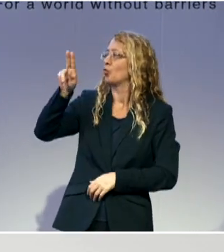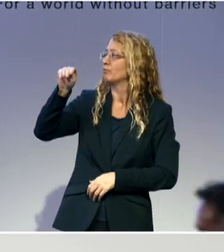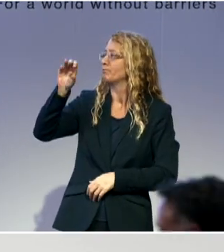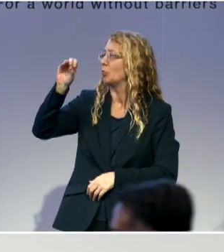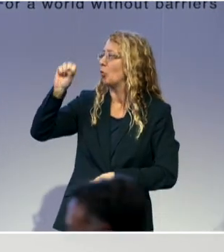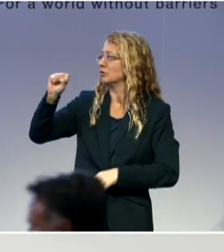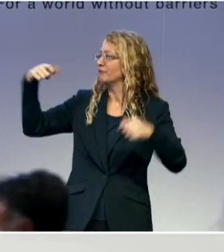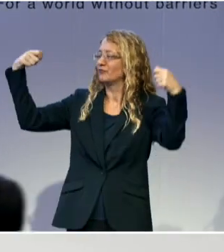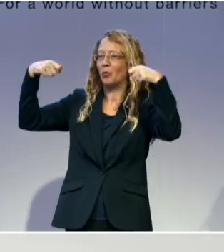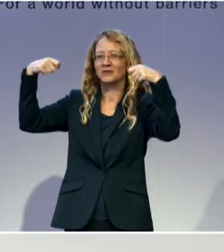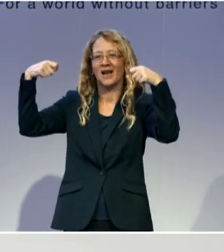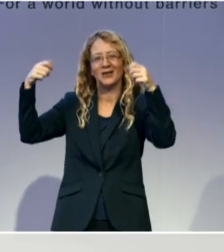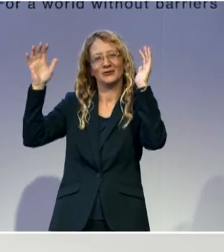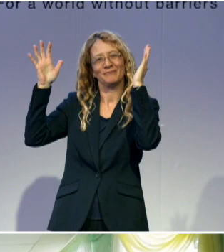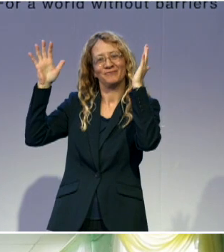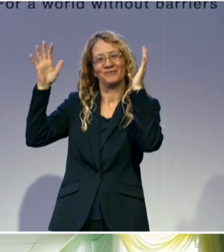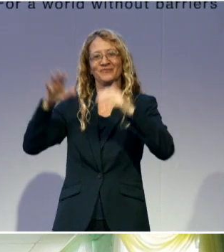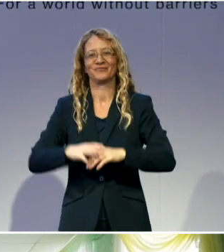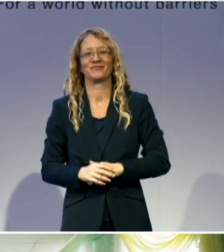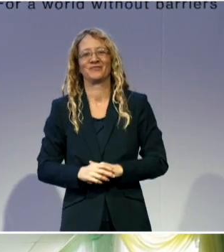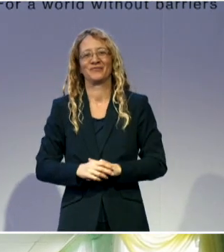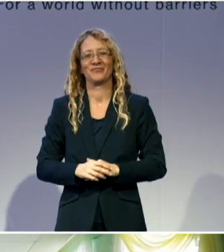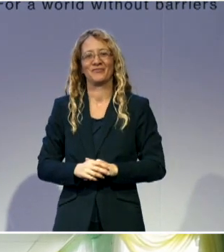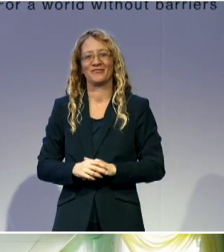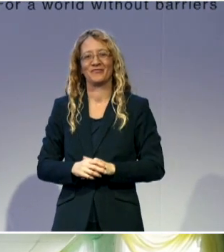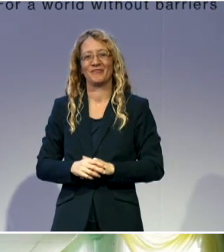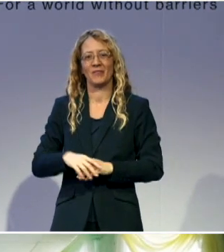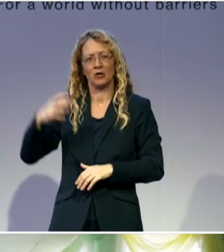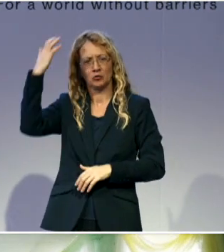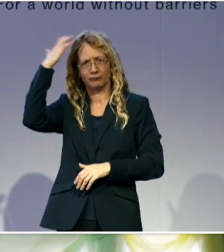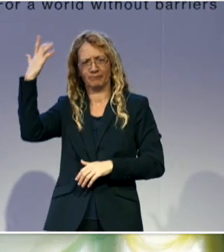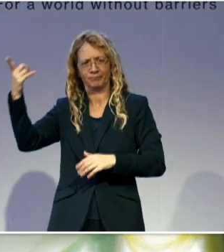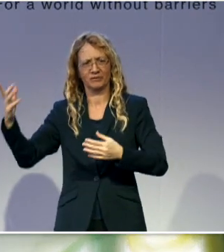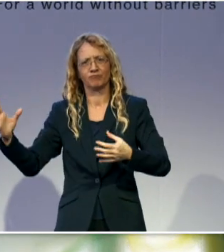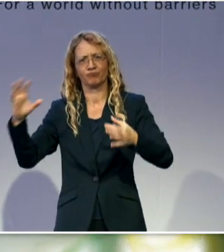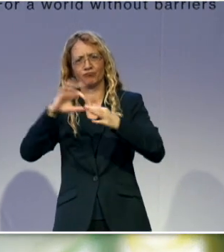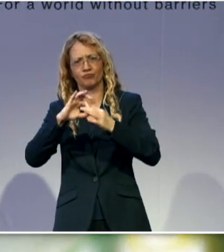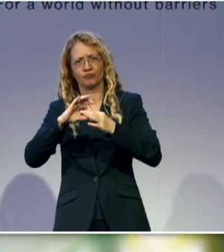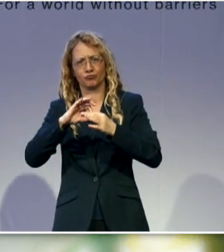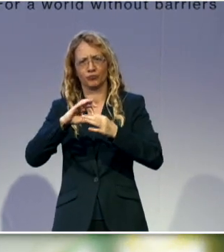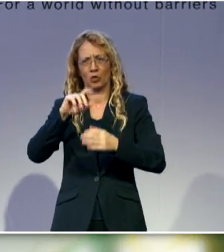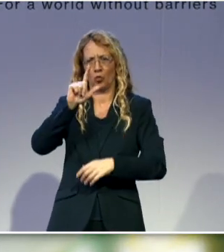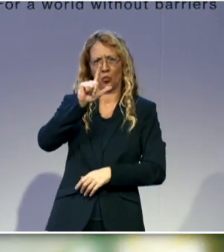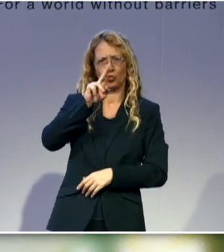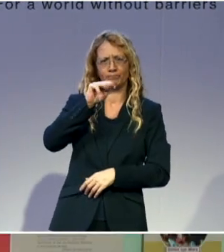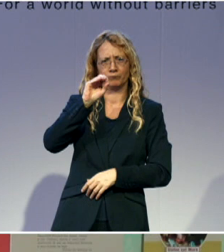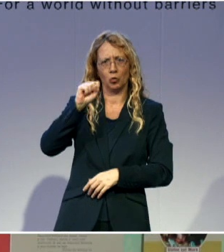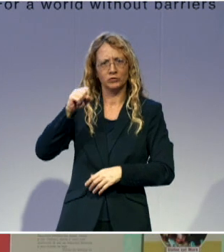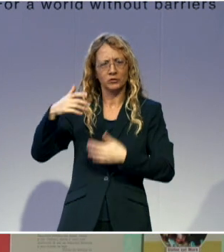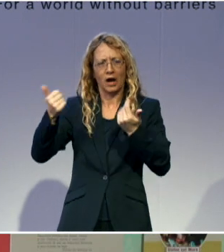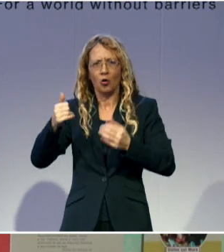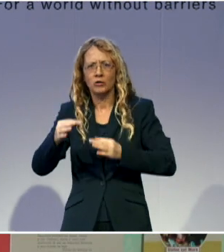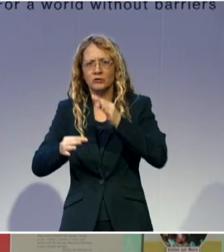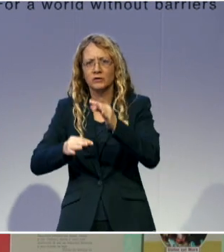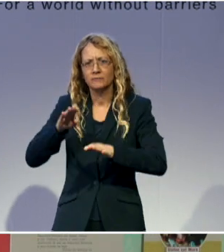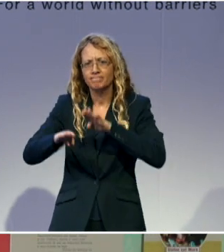Together with the Moldovan government, Lumos has promoted an integrated policy and program of deinstitutionalization